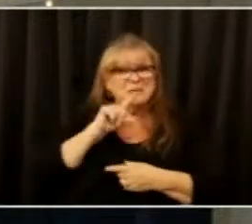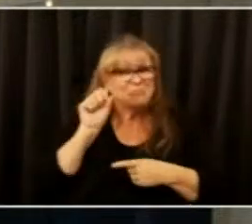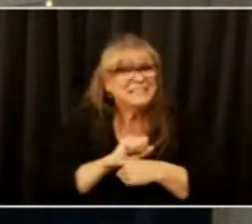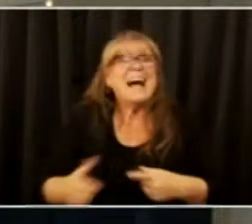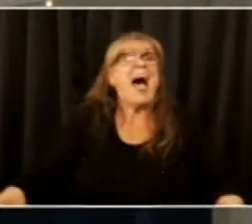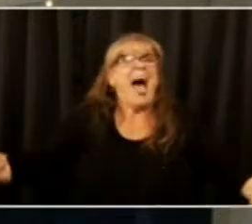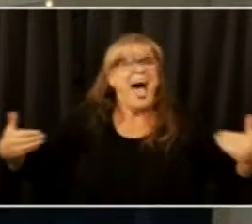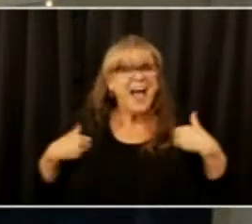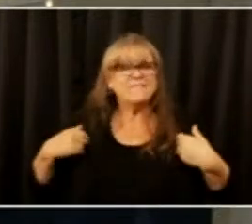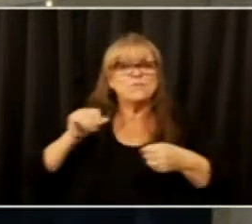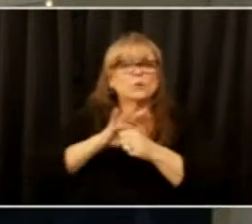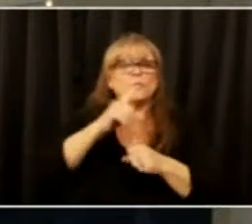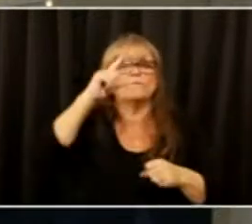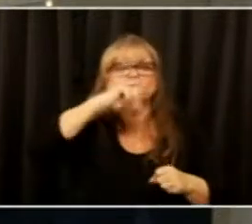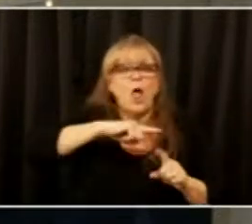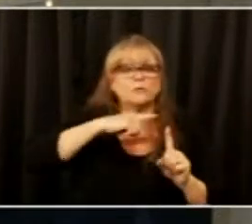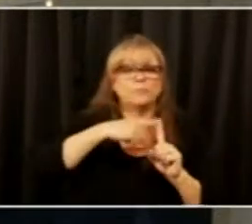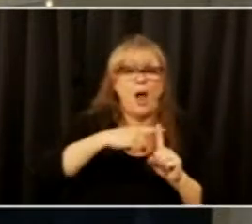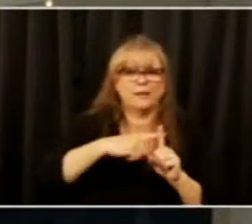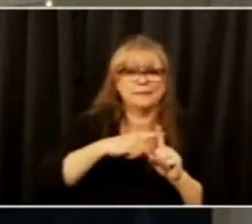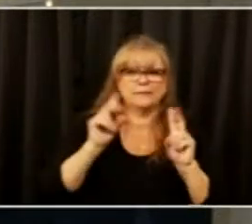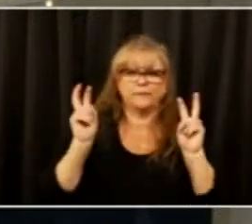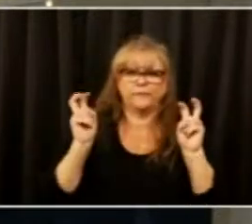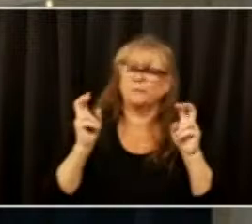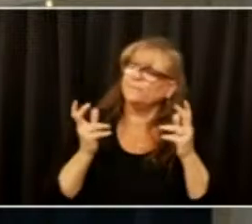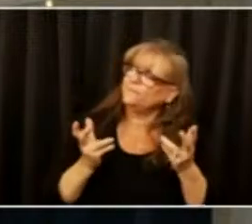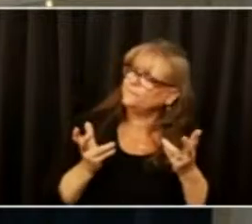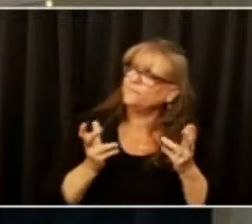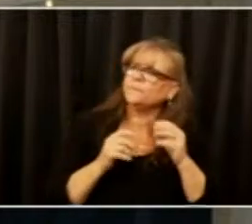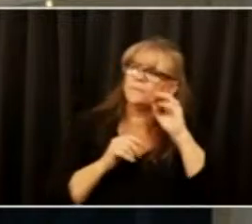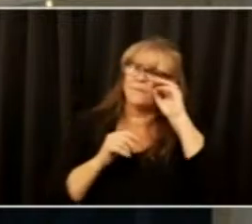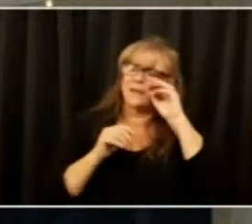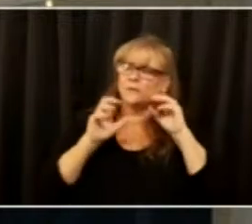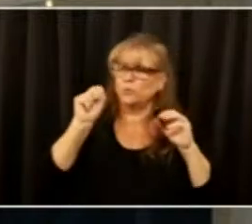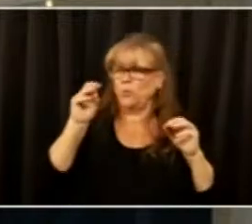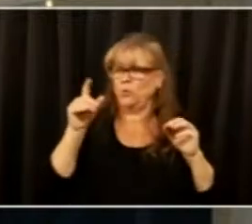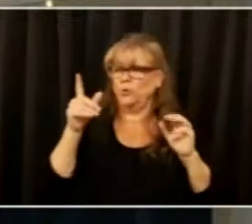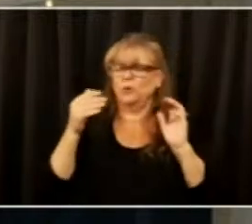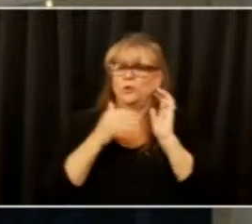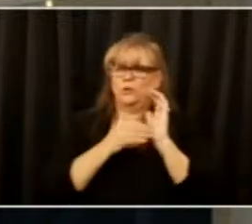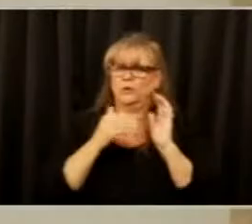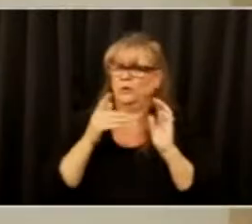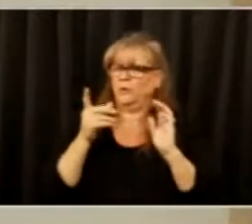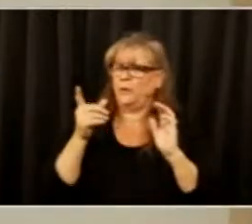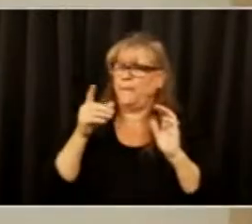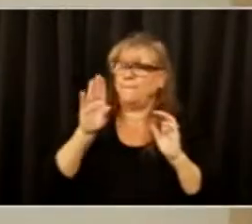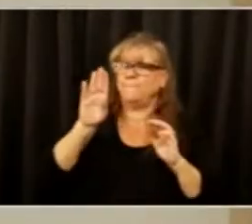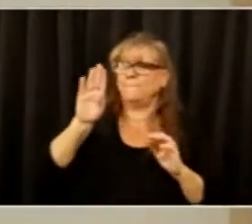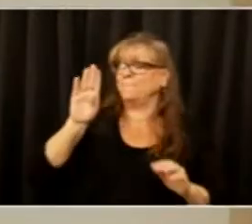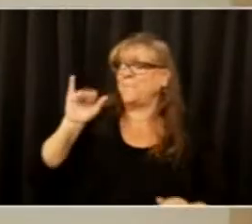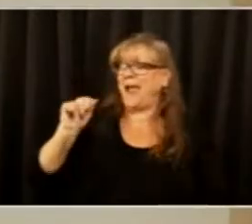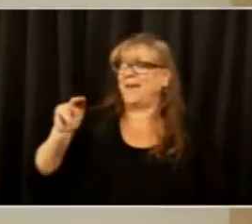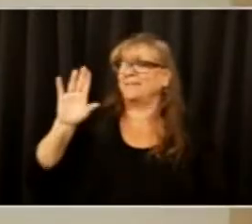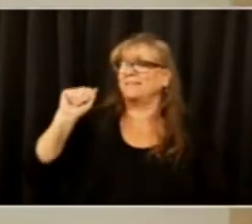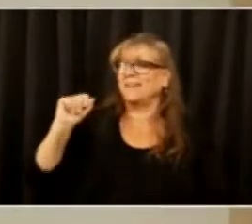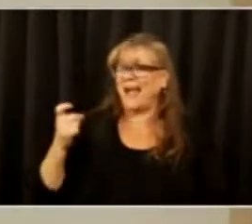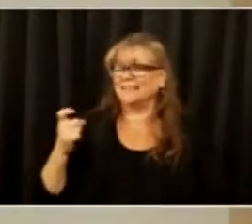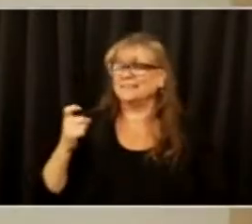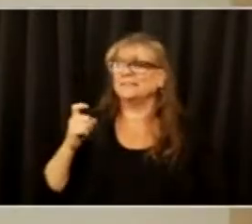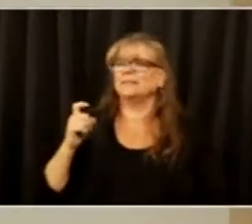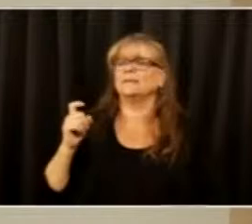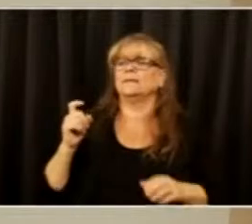some better use cases for those Binax at-home type tests. A great use case for them is going to be serial testing that is being